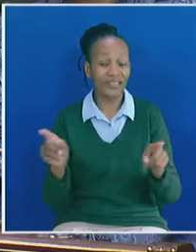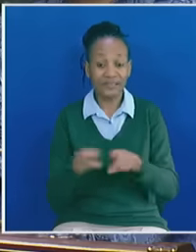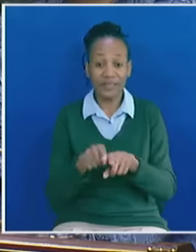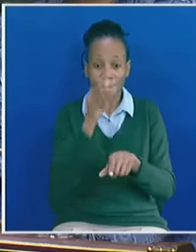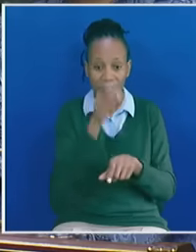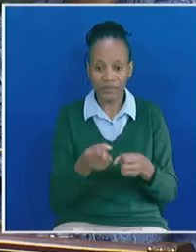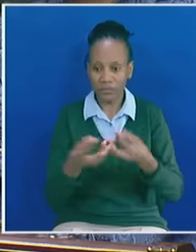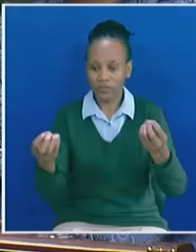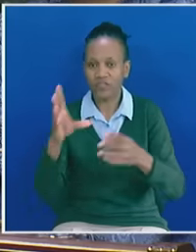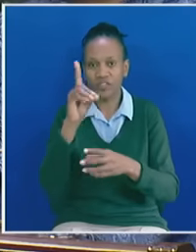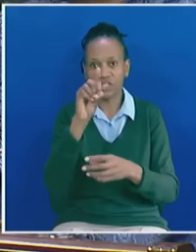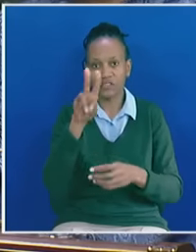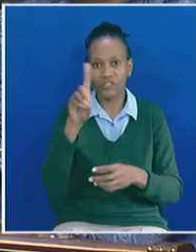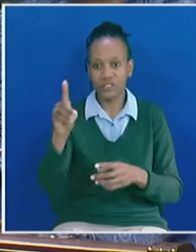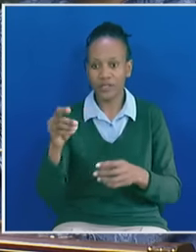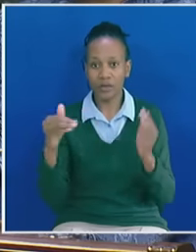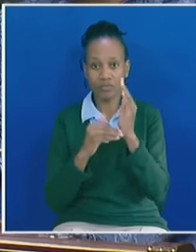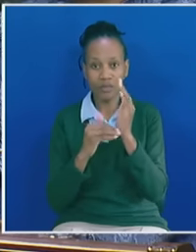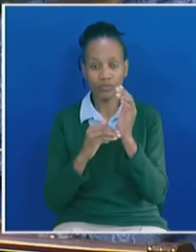to some of the grade 12 learners.